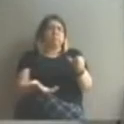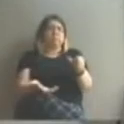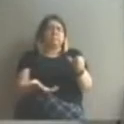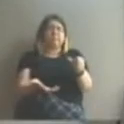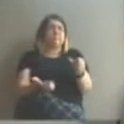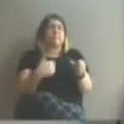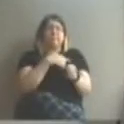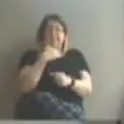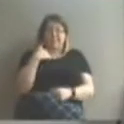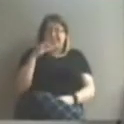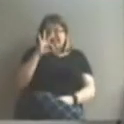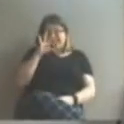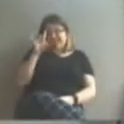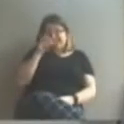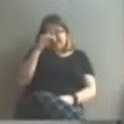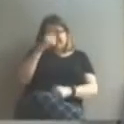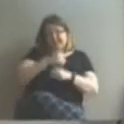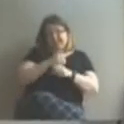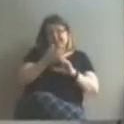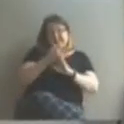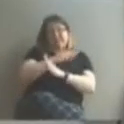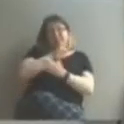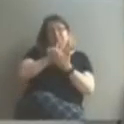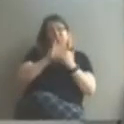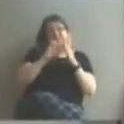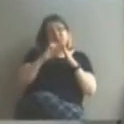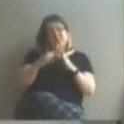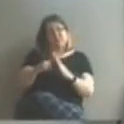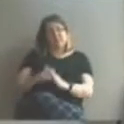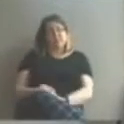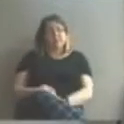And we have 98 days before school starts.